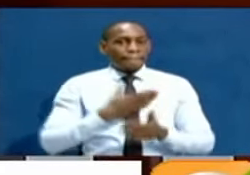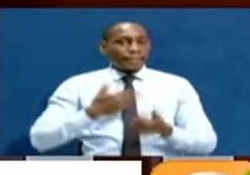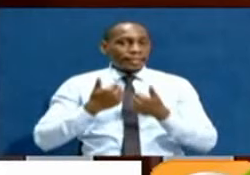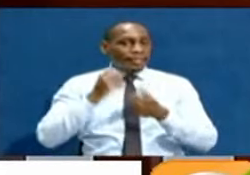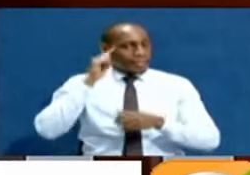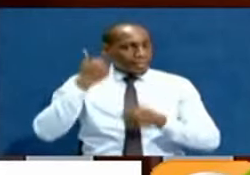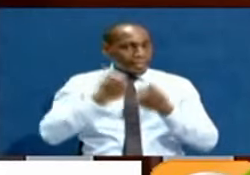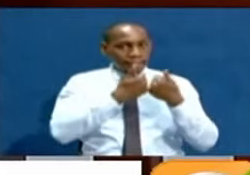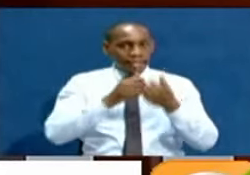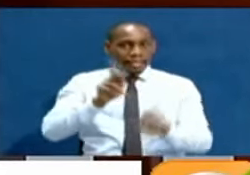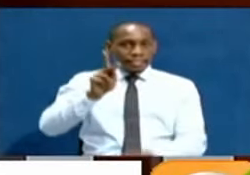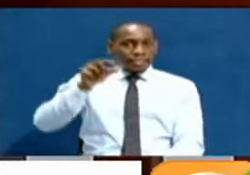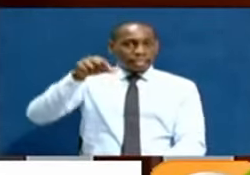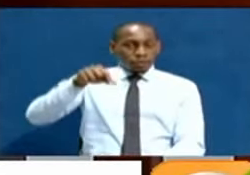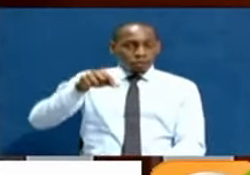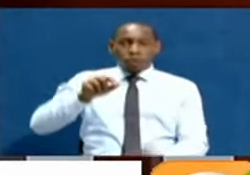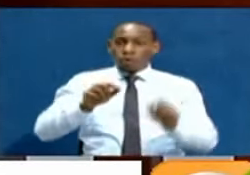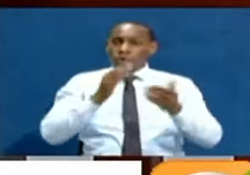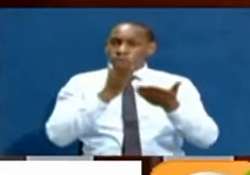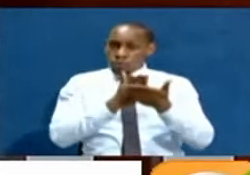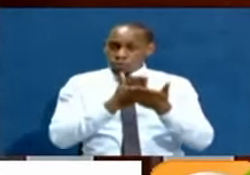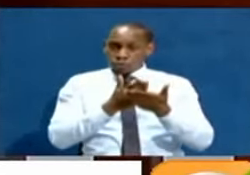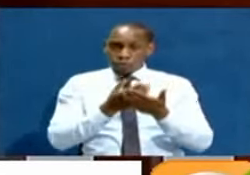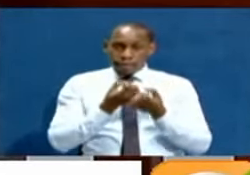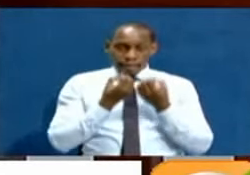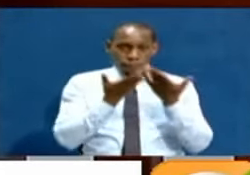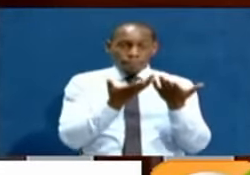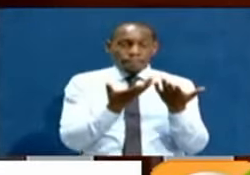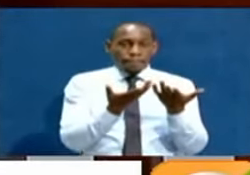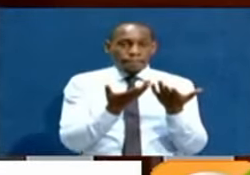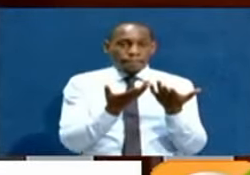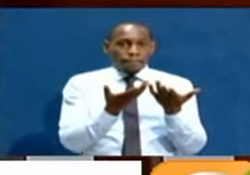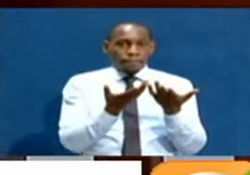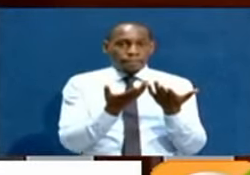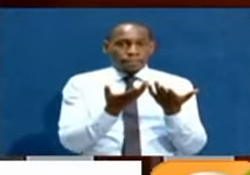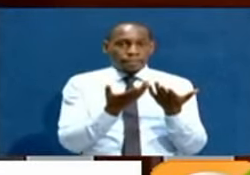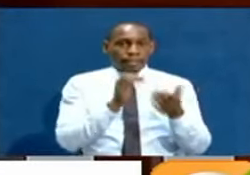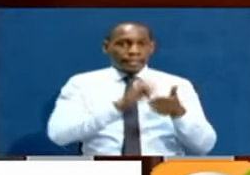challenge that we have in Kenya Airways, if I can be frank and probably not the most popular person in the world,